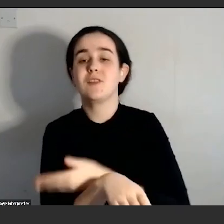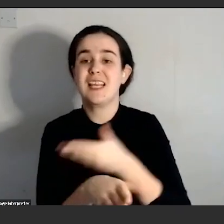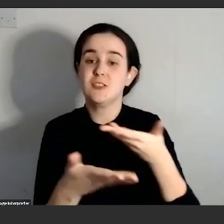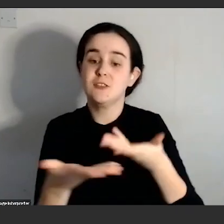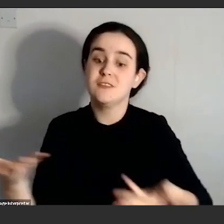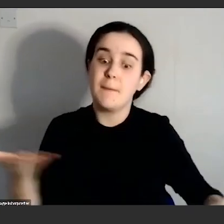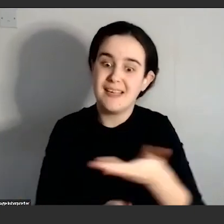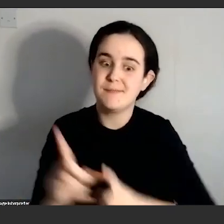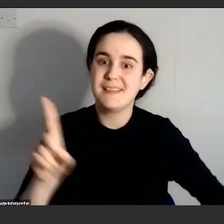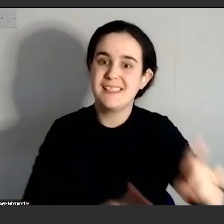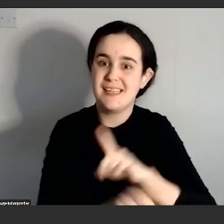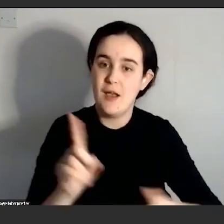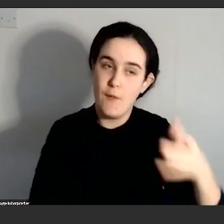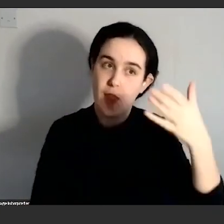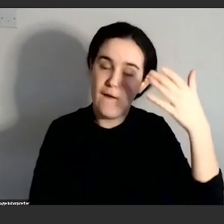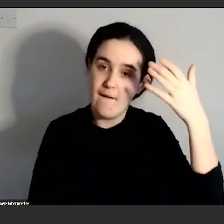globaldisabilitysummit.org. That's